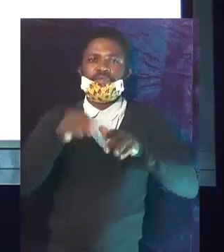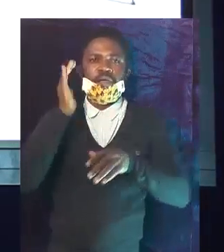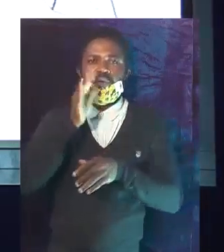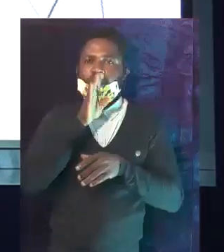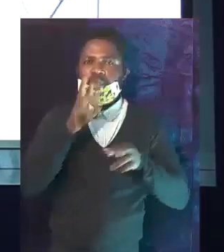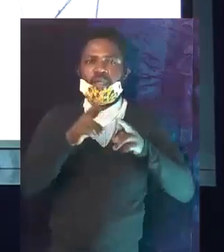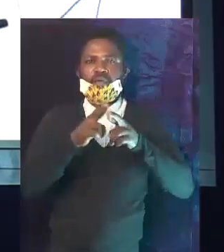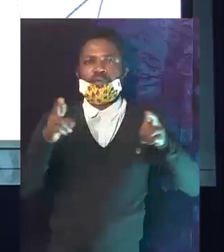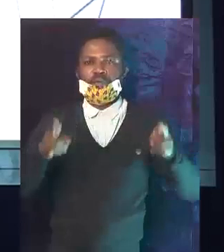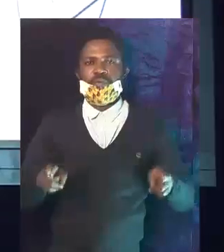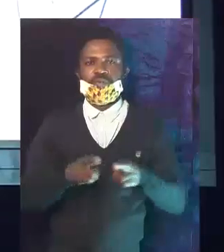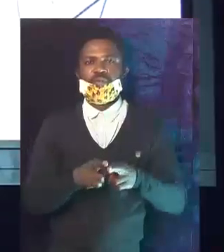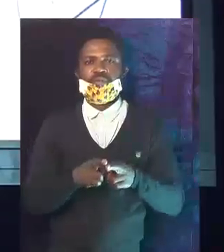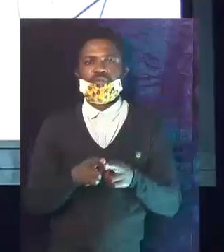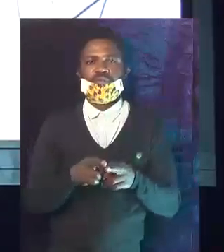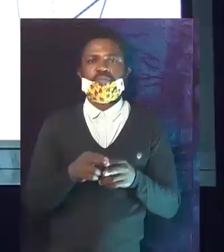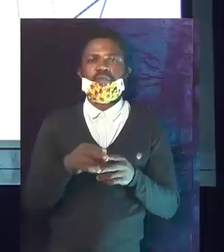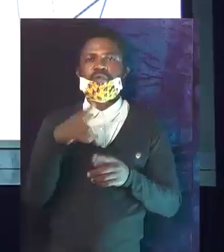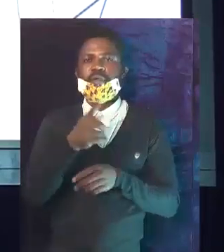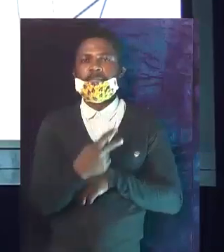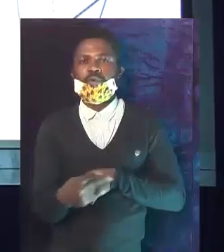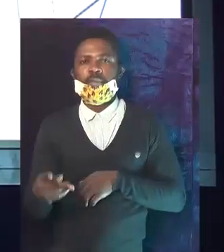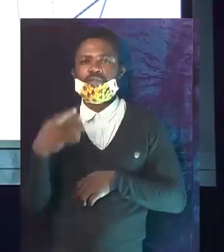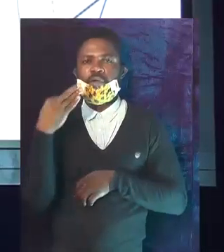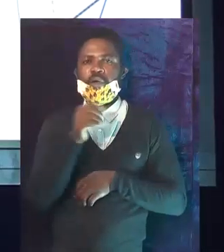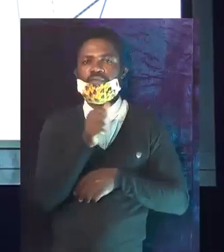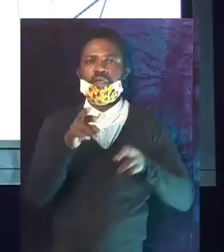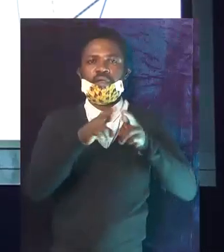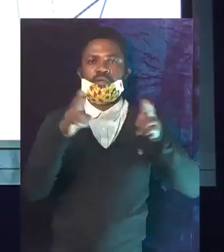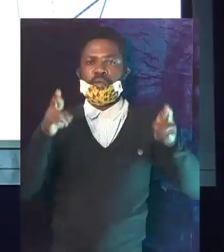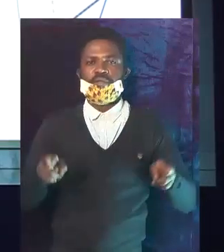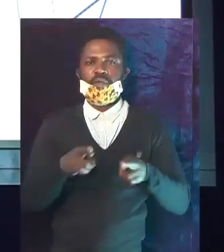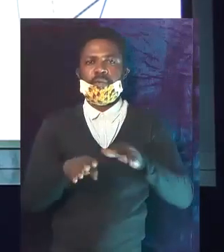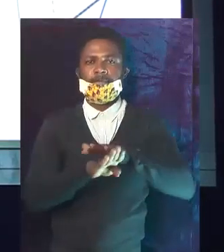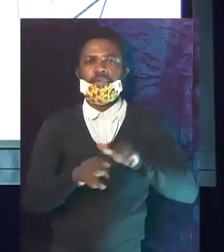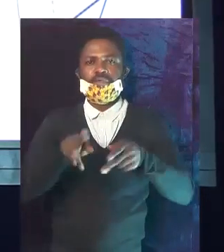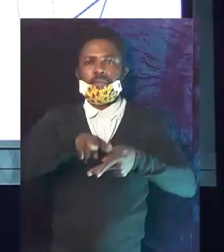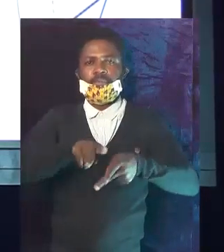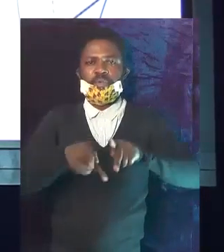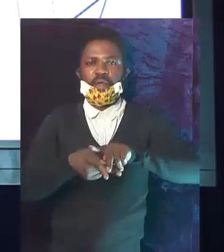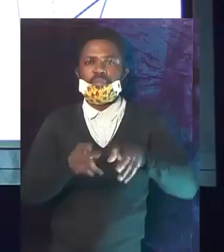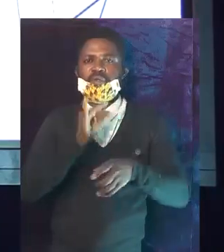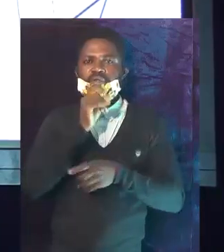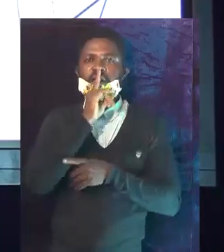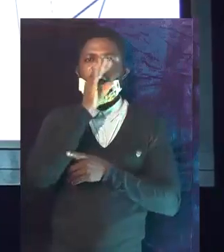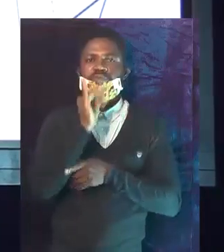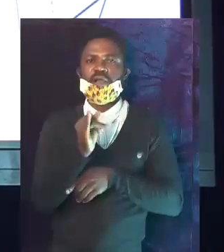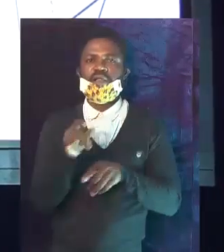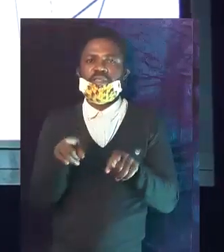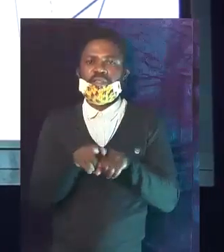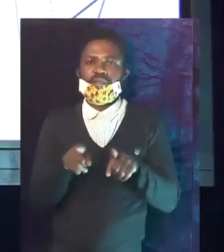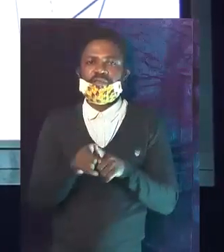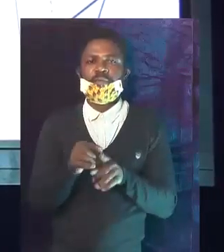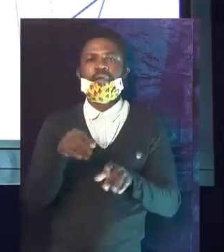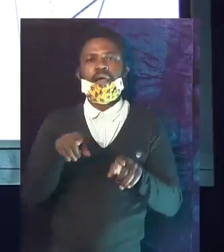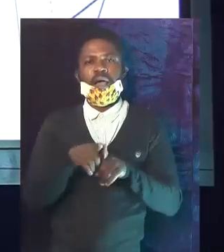a rectangle. This is one here. Now, the properties of a rectangle-based pyramid is actually the same